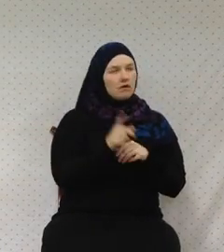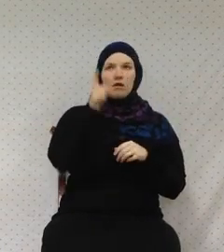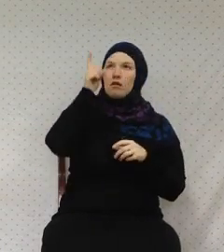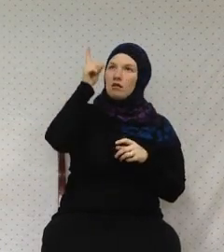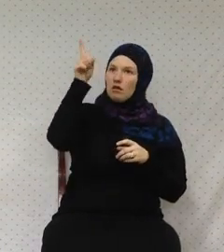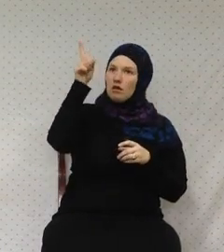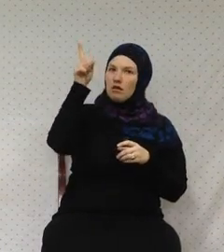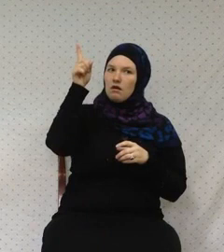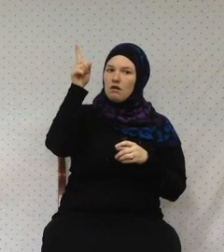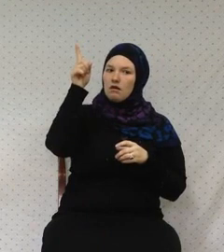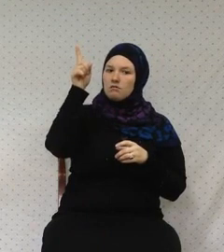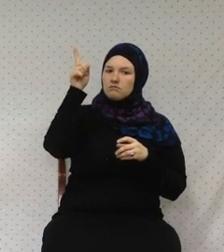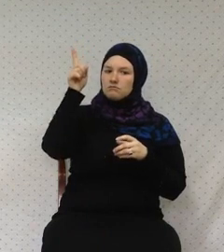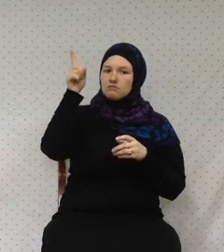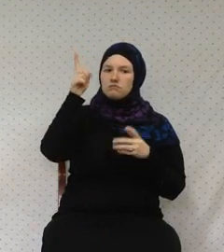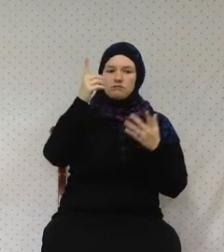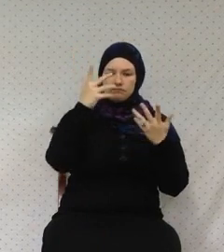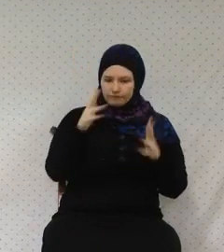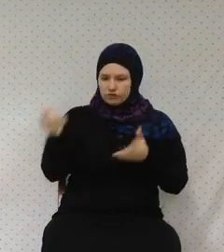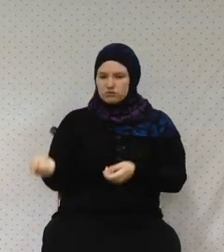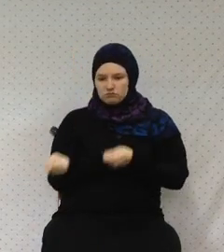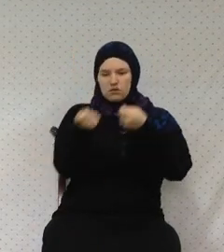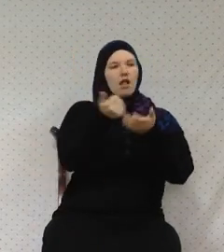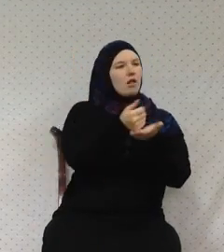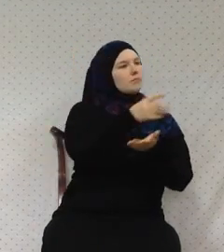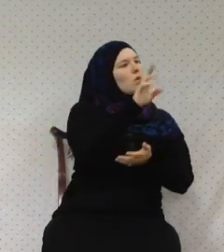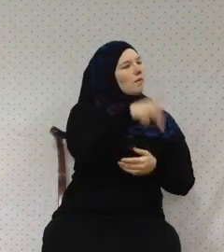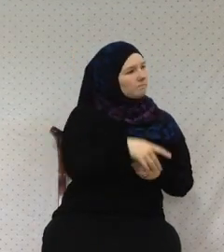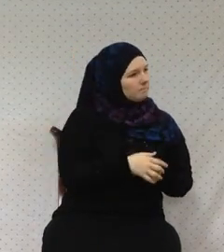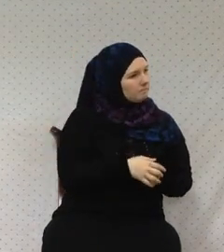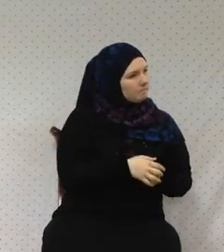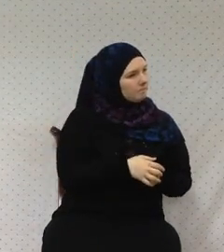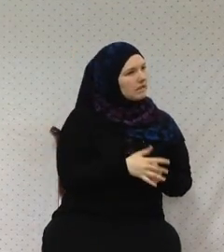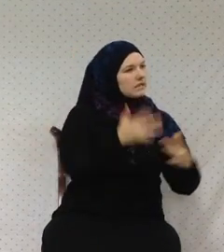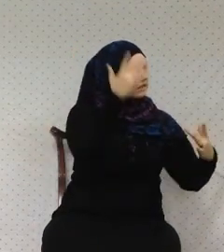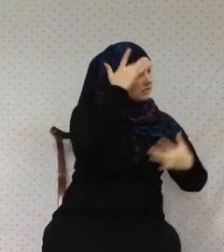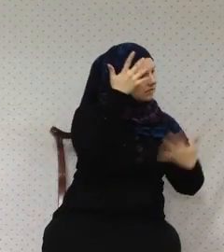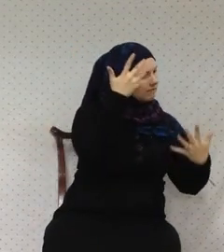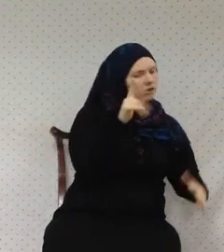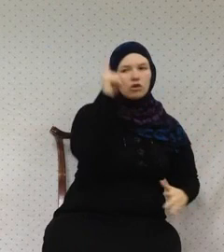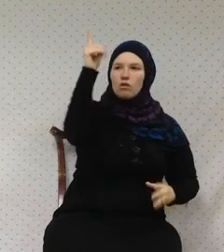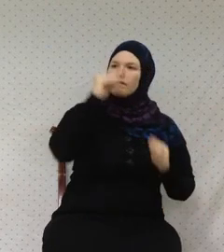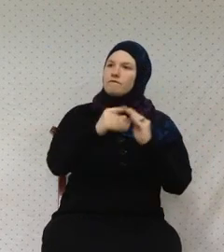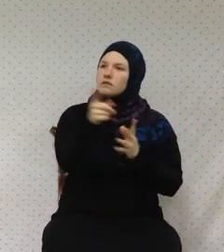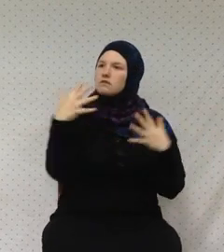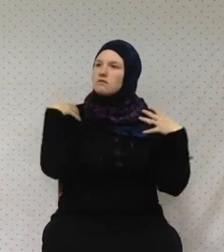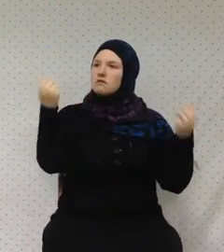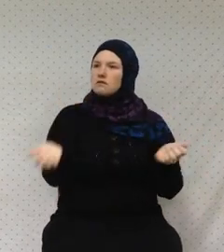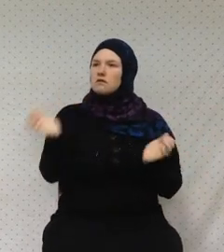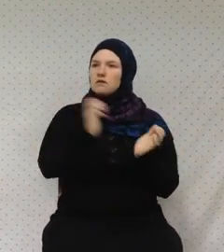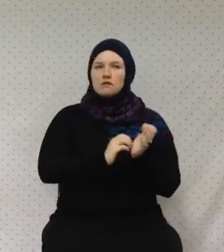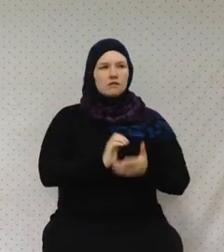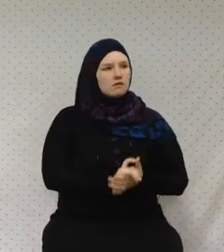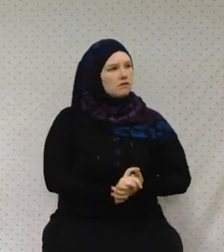Allah pick you up? Didn't Allah give you cure after sickness? Give you